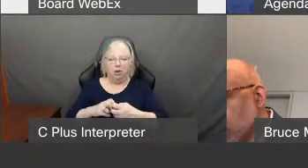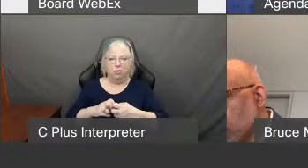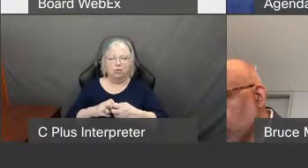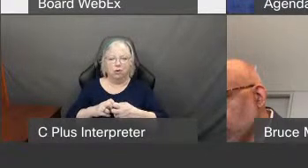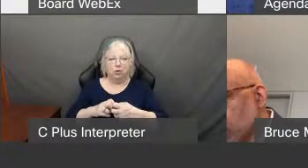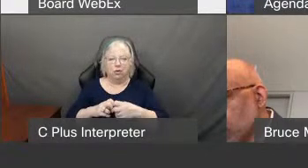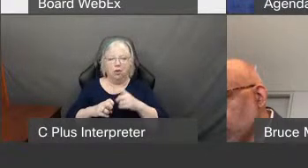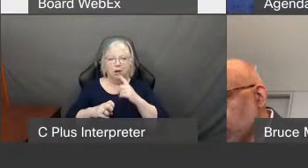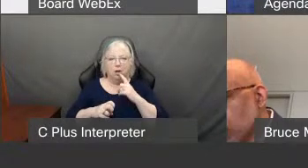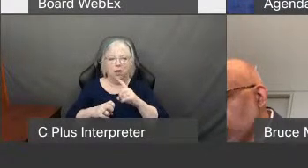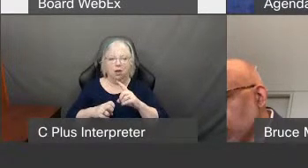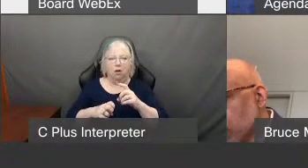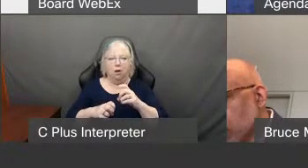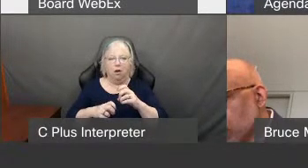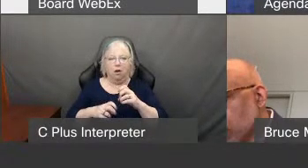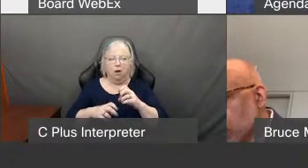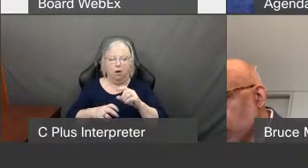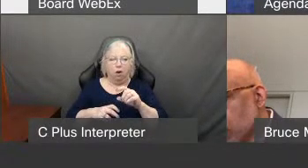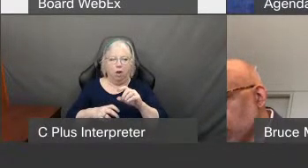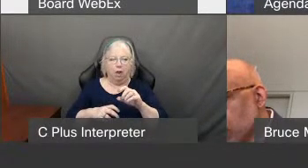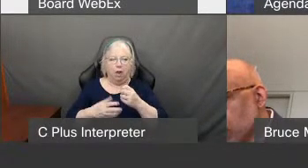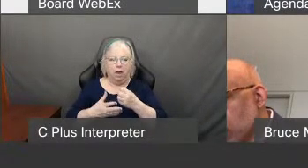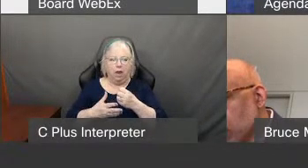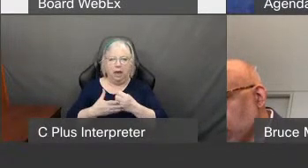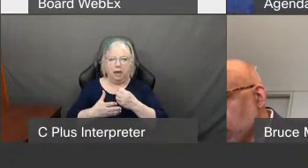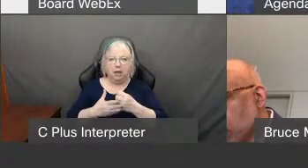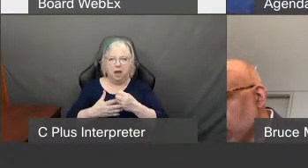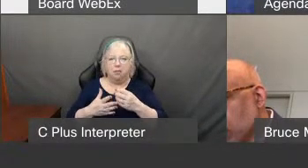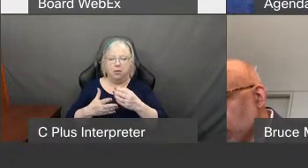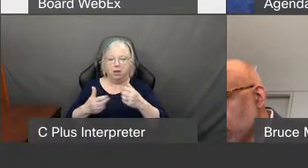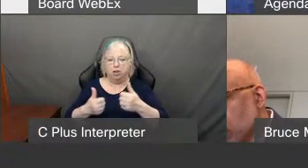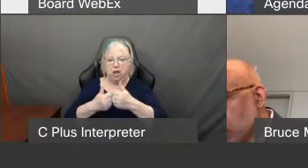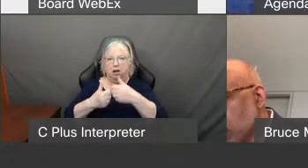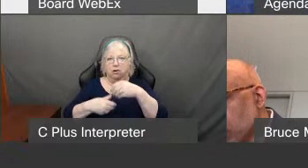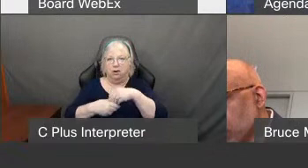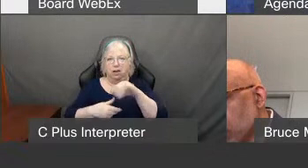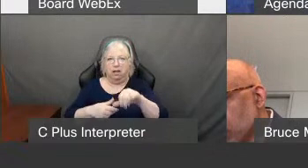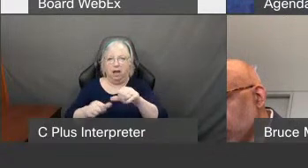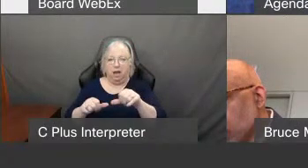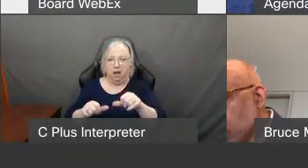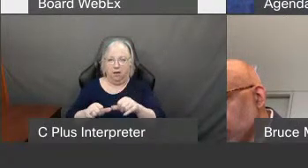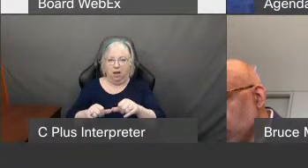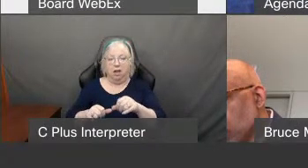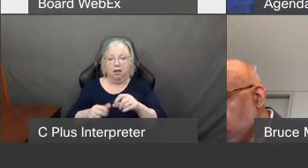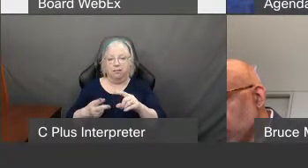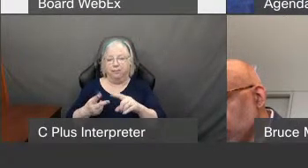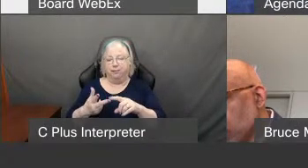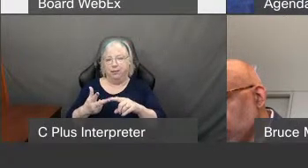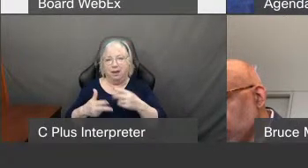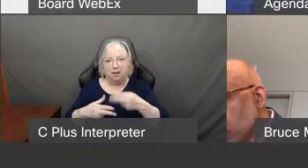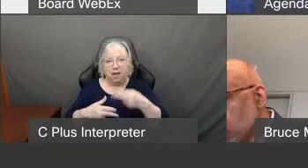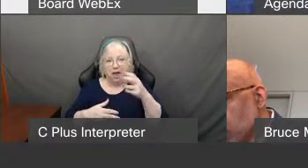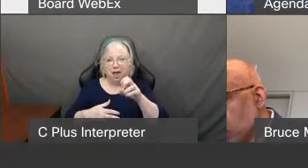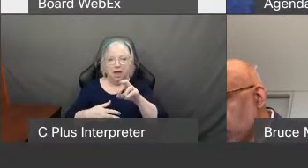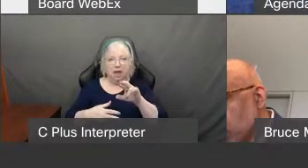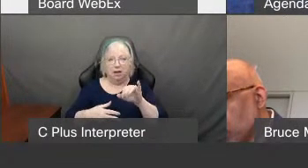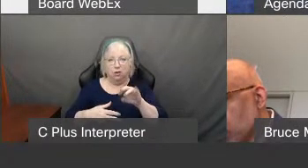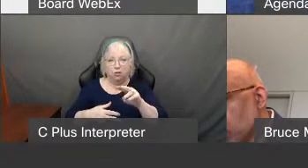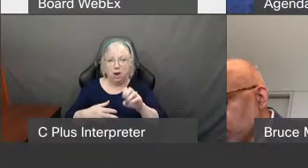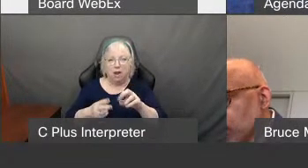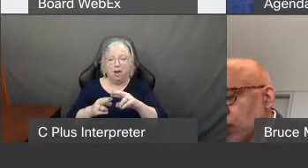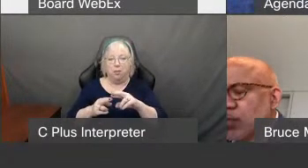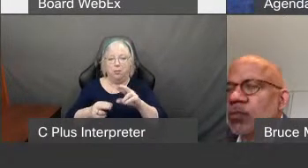There are economic challenges that are in that area. It's a high crime rate